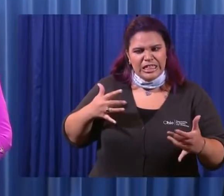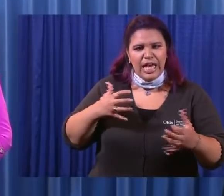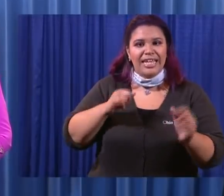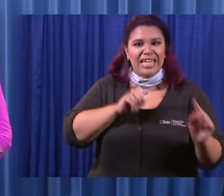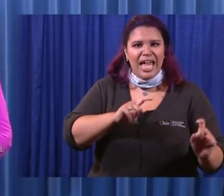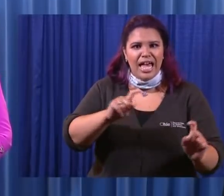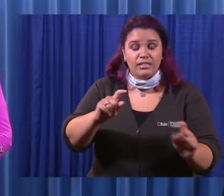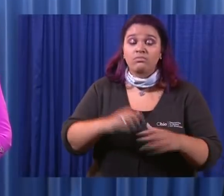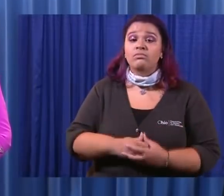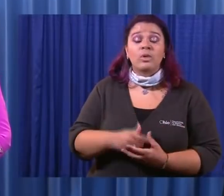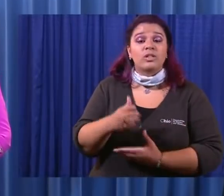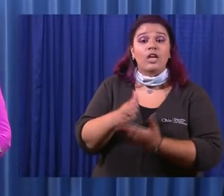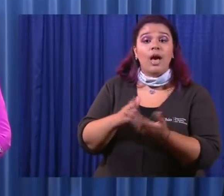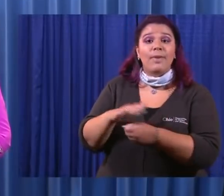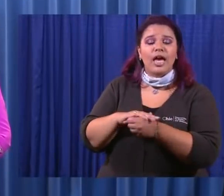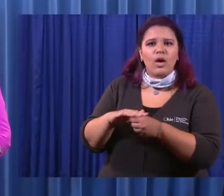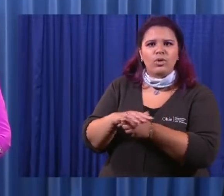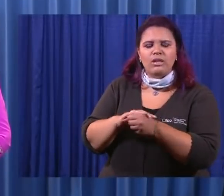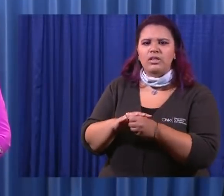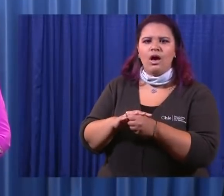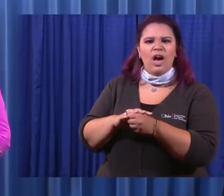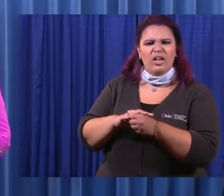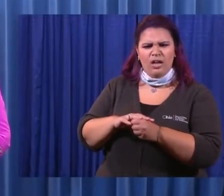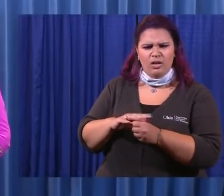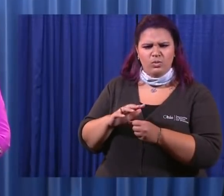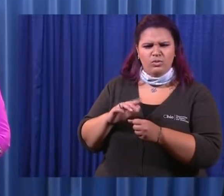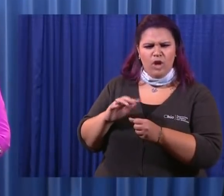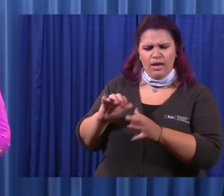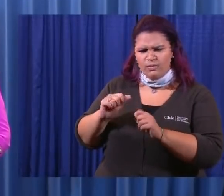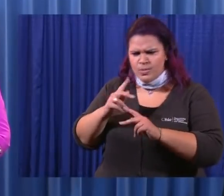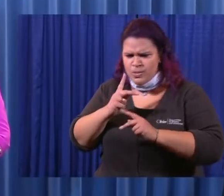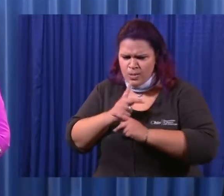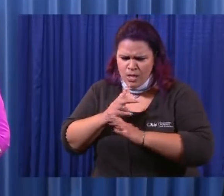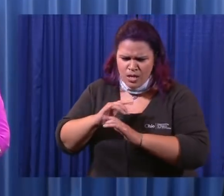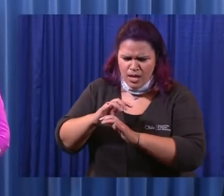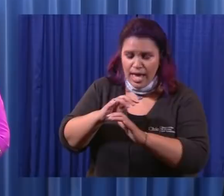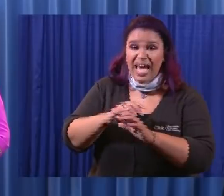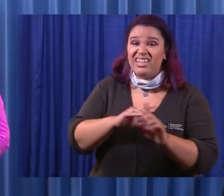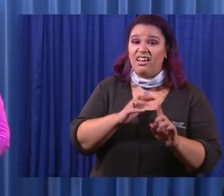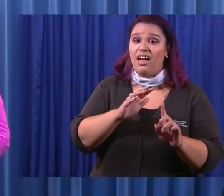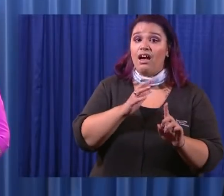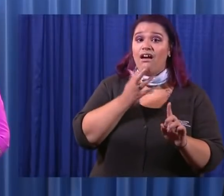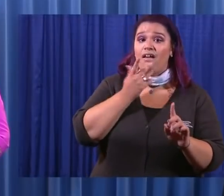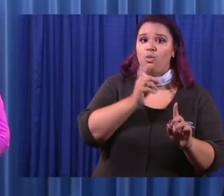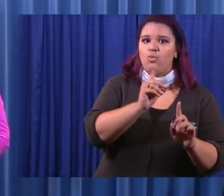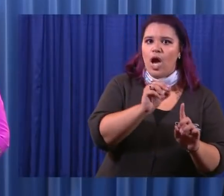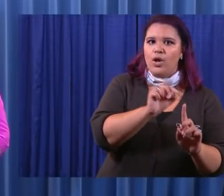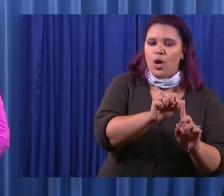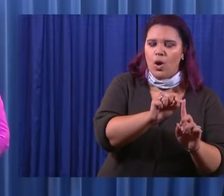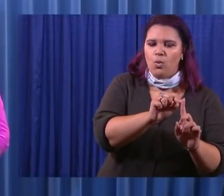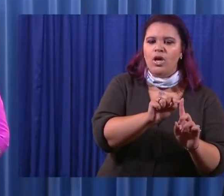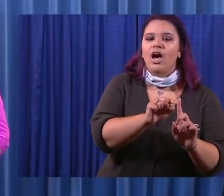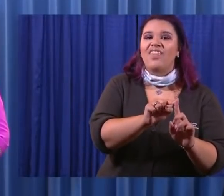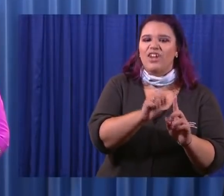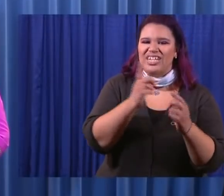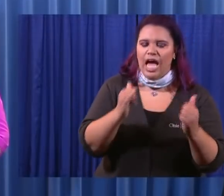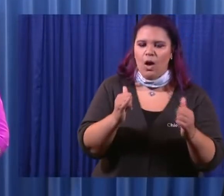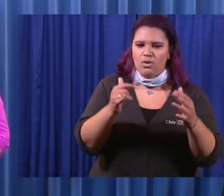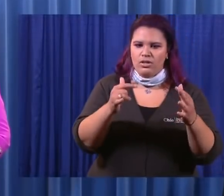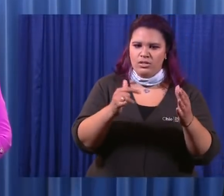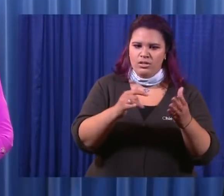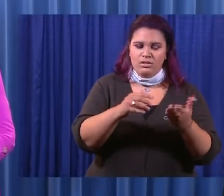and active cases, and in states like Colorado, they're making distinctions between people who died with COVID versus people who